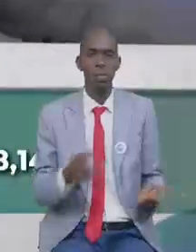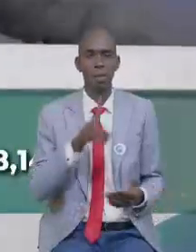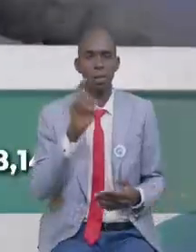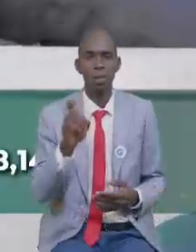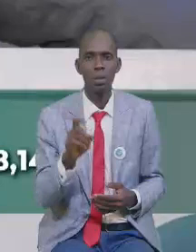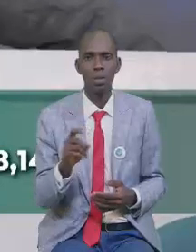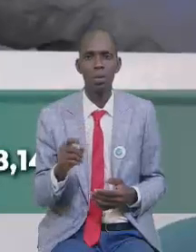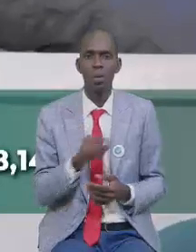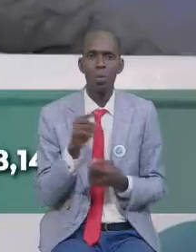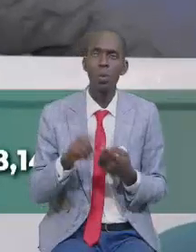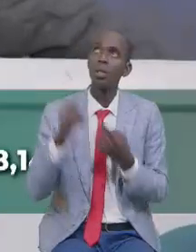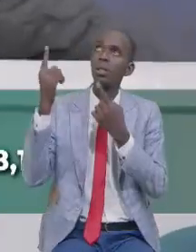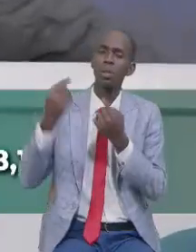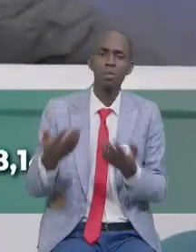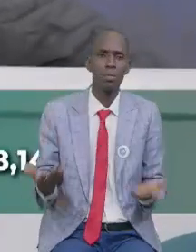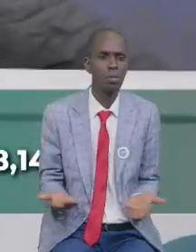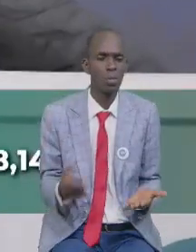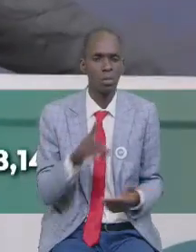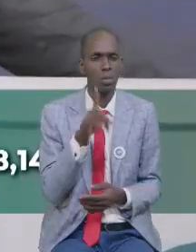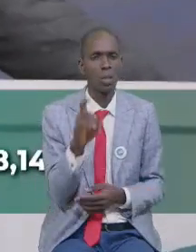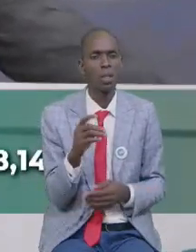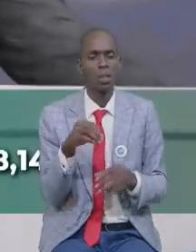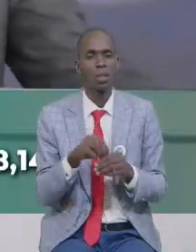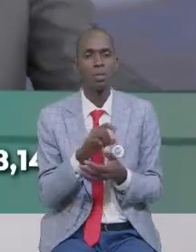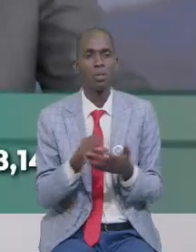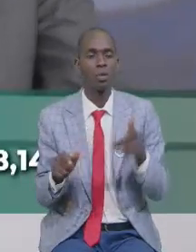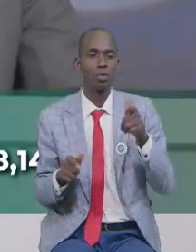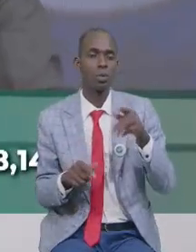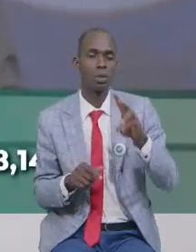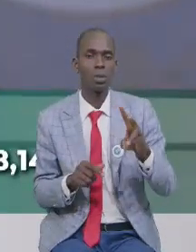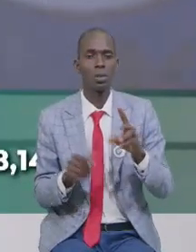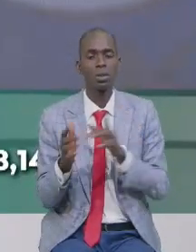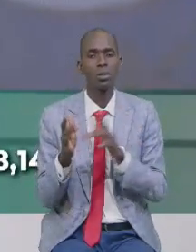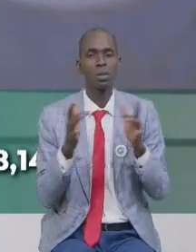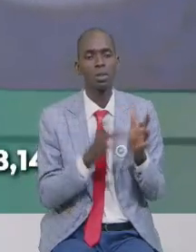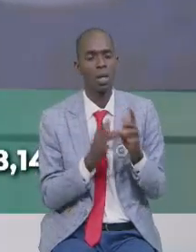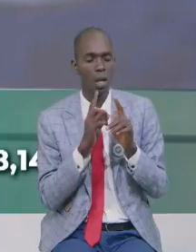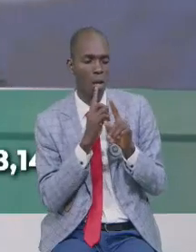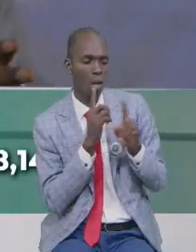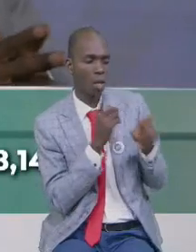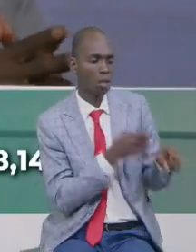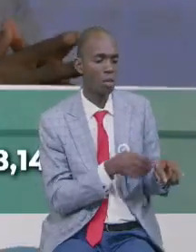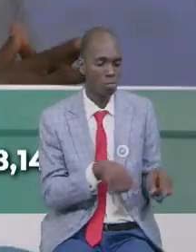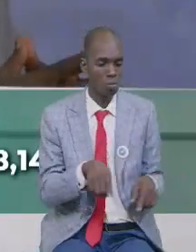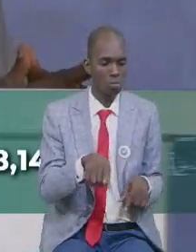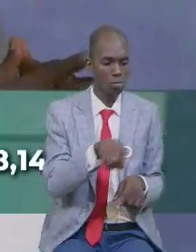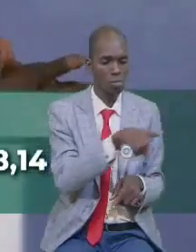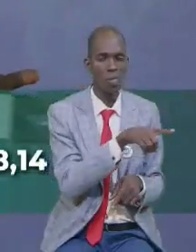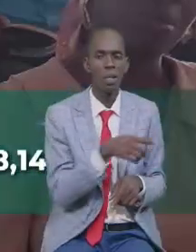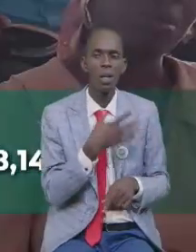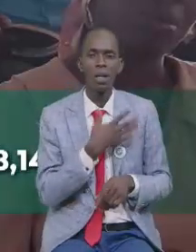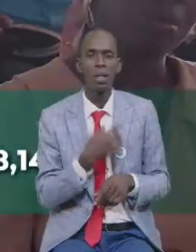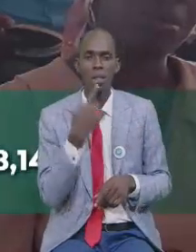camest thou hither? In verse 26, Jesus answered them and